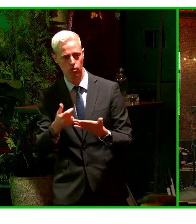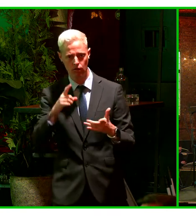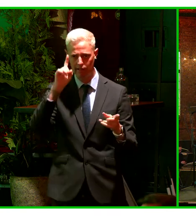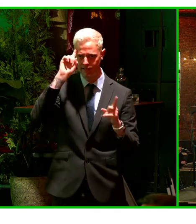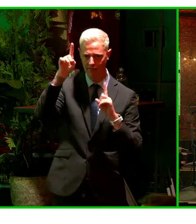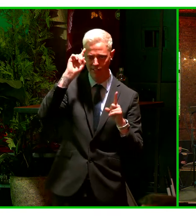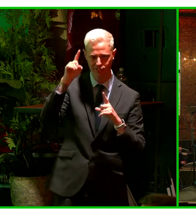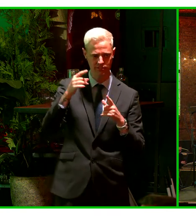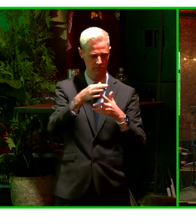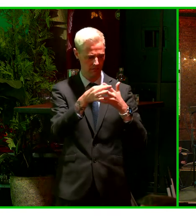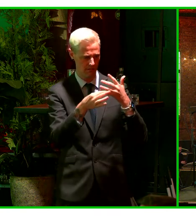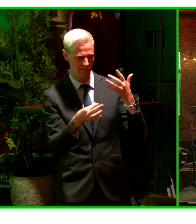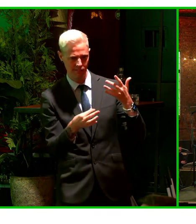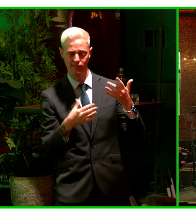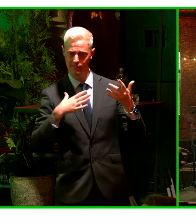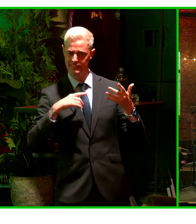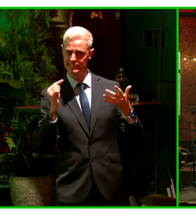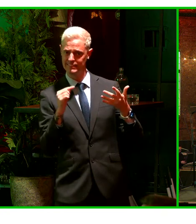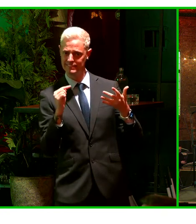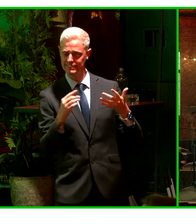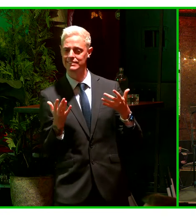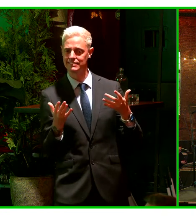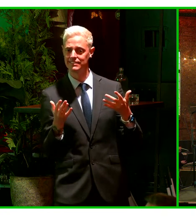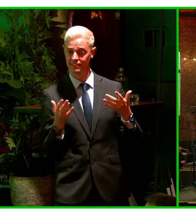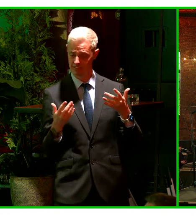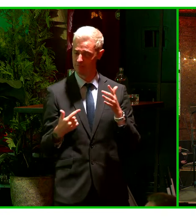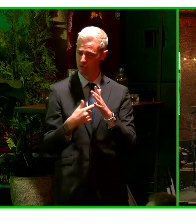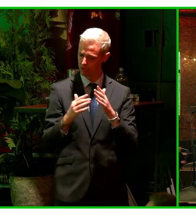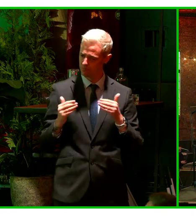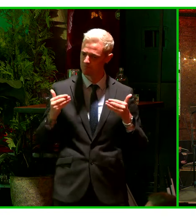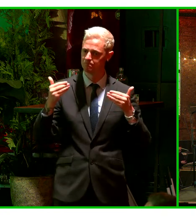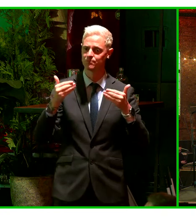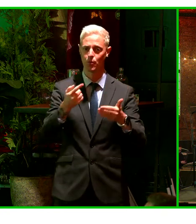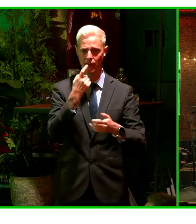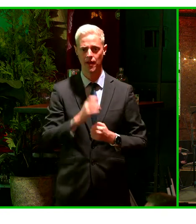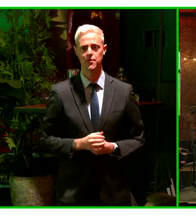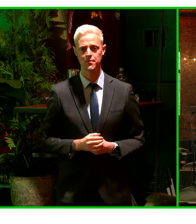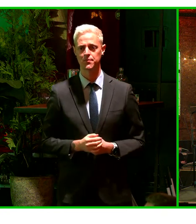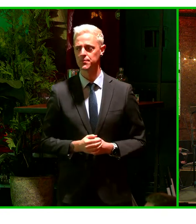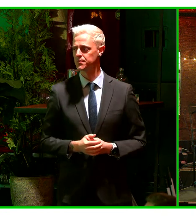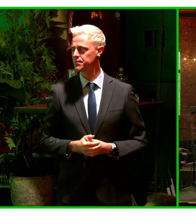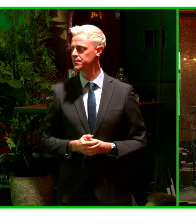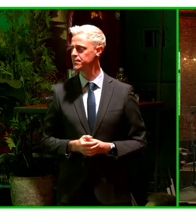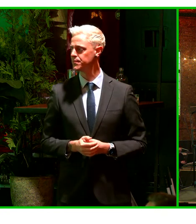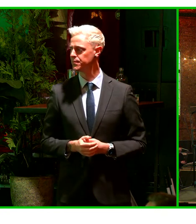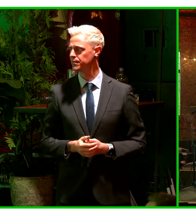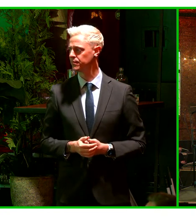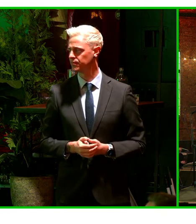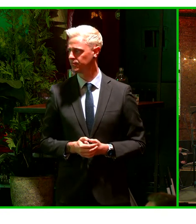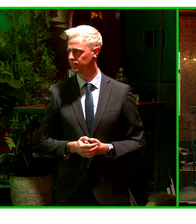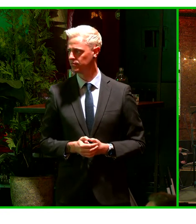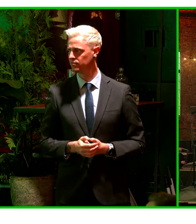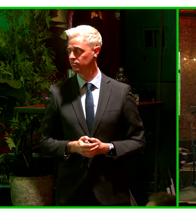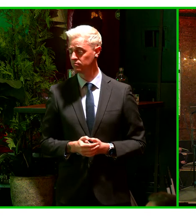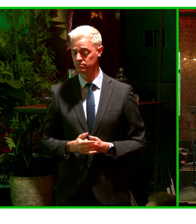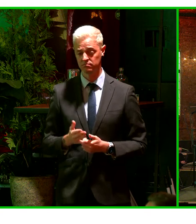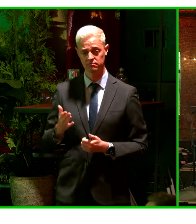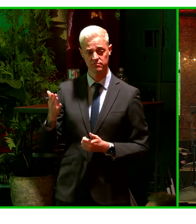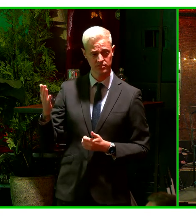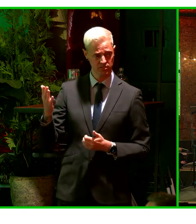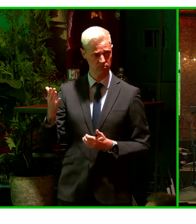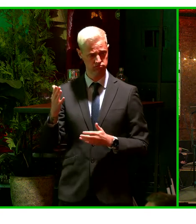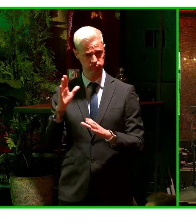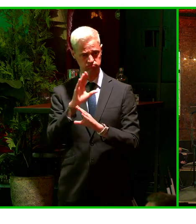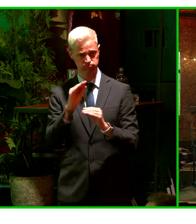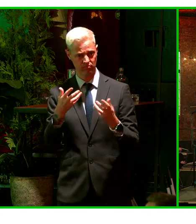innovation, all of those kind of things will be really, really important. And I think just in terms of sort of changing behaviours, it